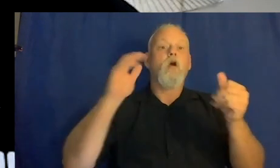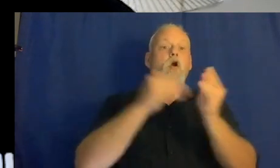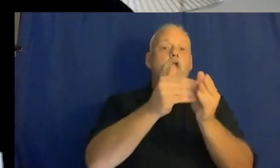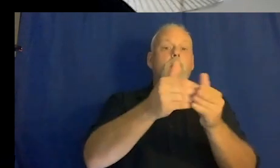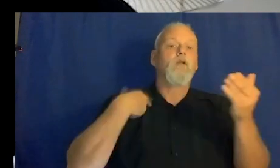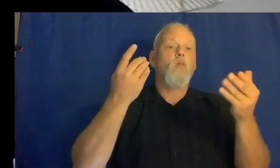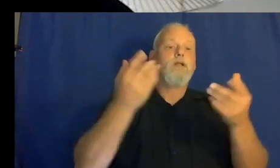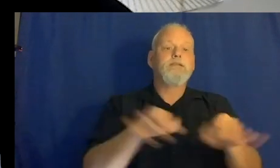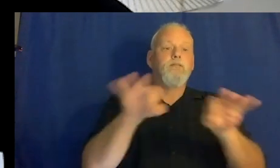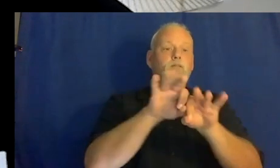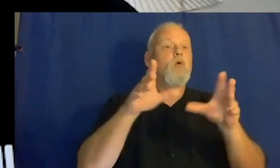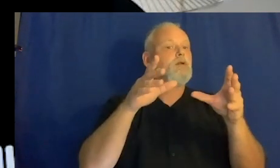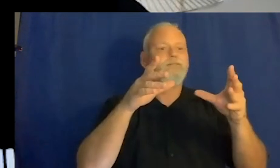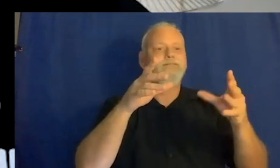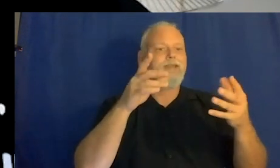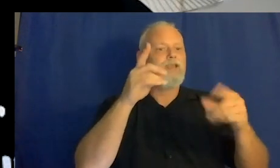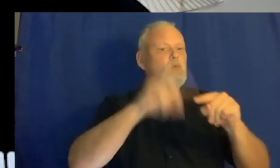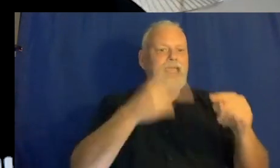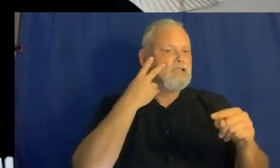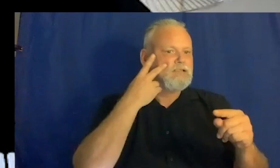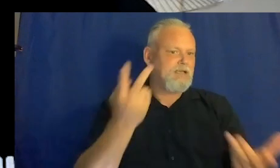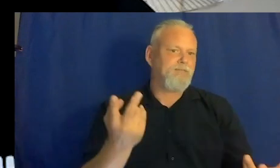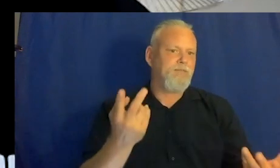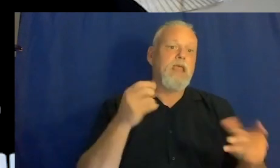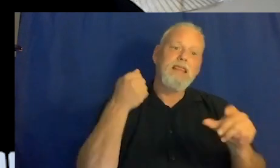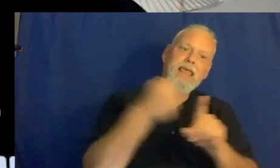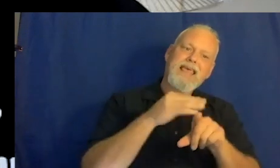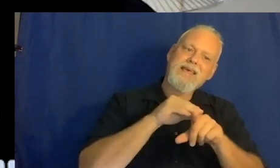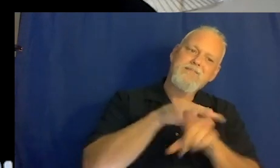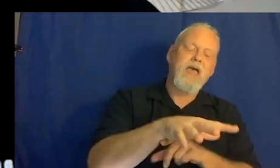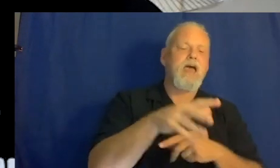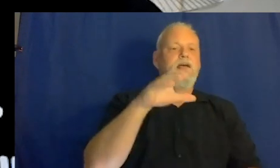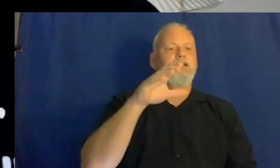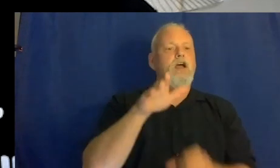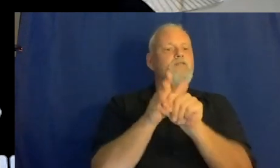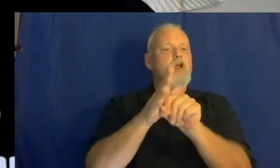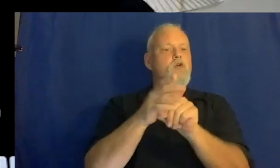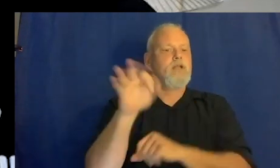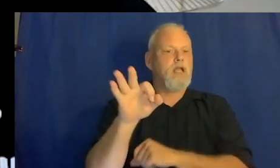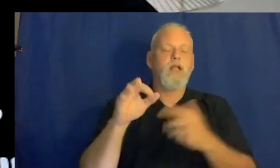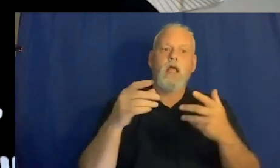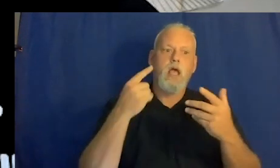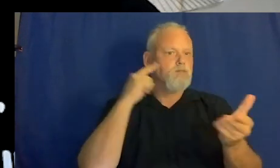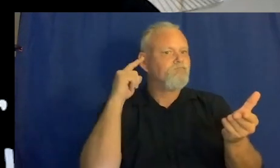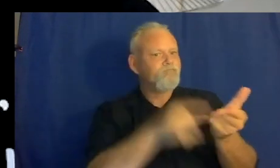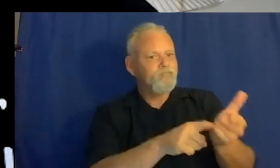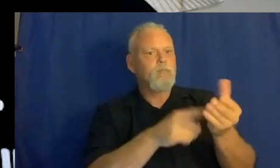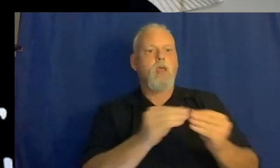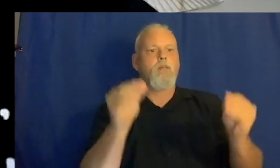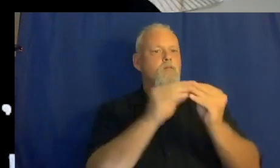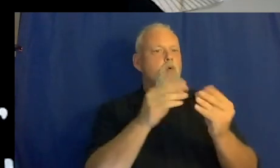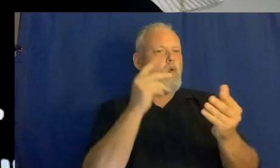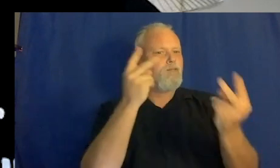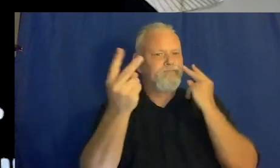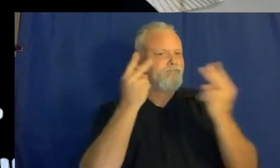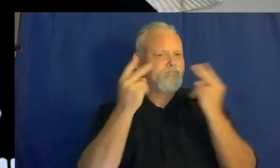essential is invisible to the eye. The impact of COVID-19 has only further uncovered and made more publicly visible the many